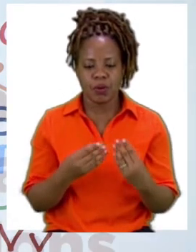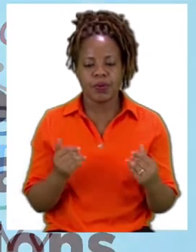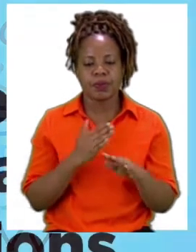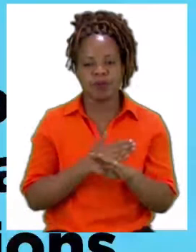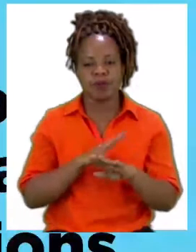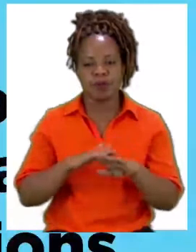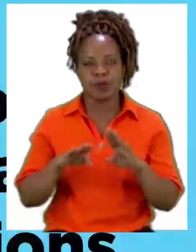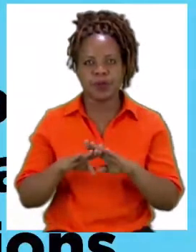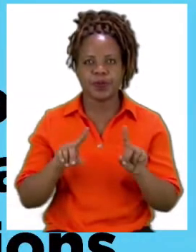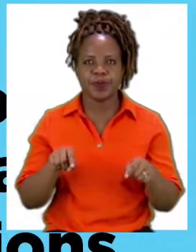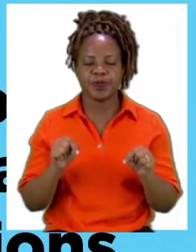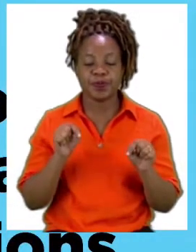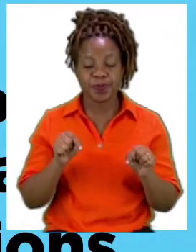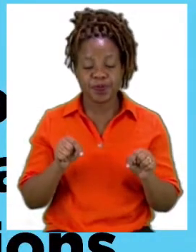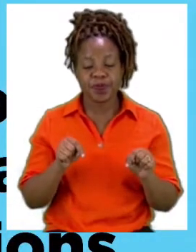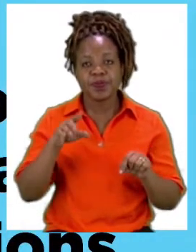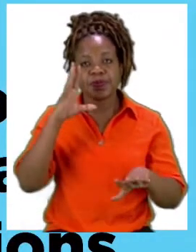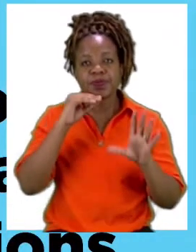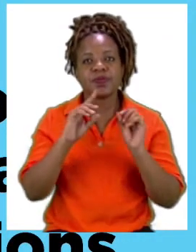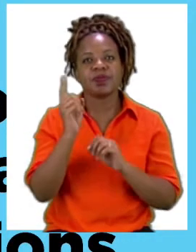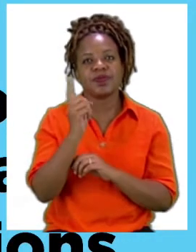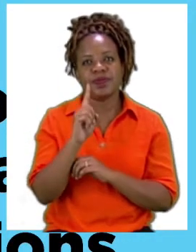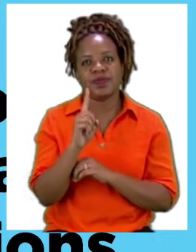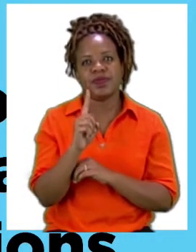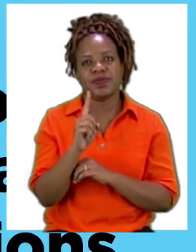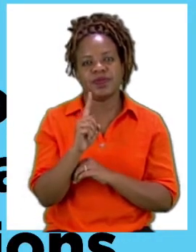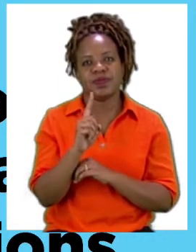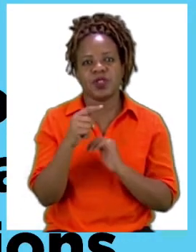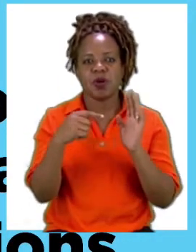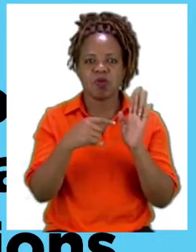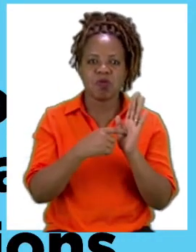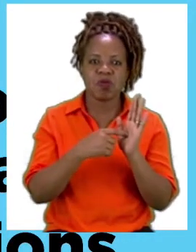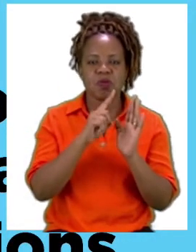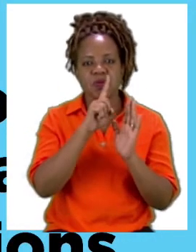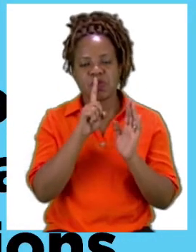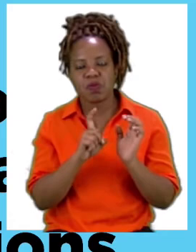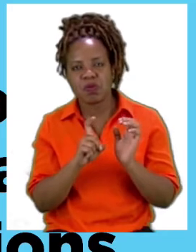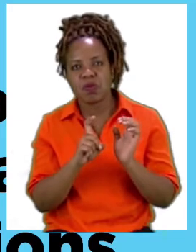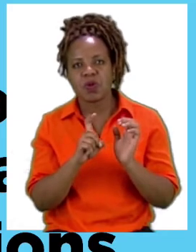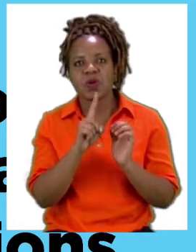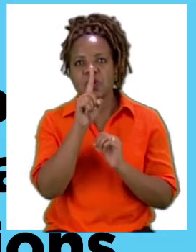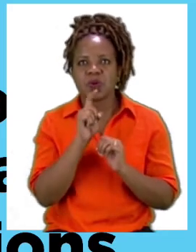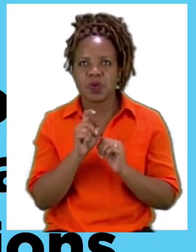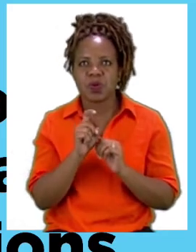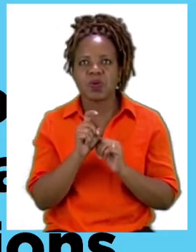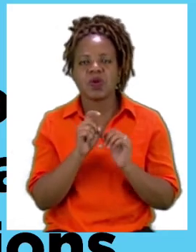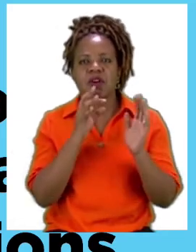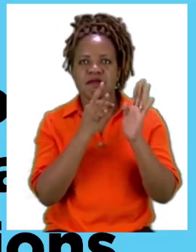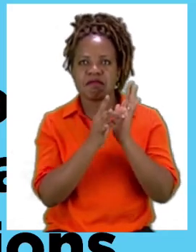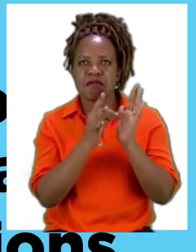else. For today's lesson, we will be talking about punctuation, fractions,